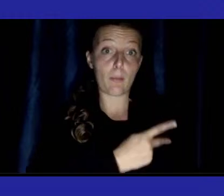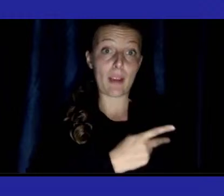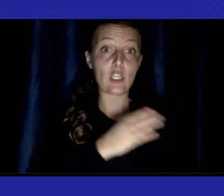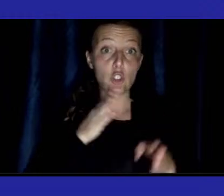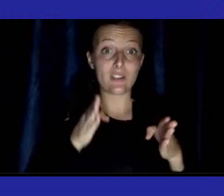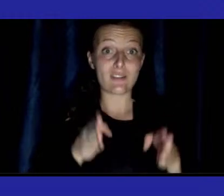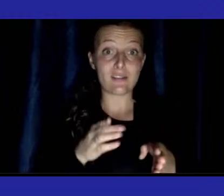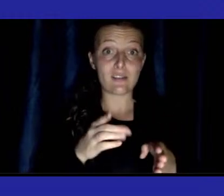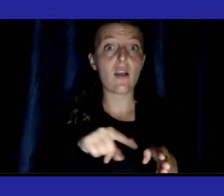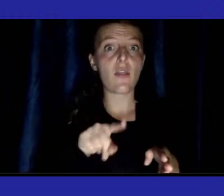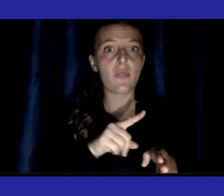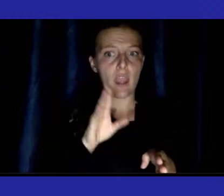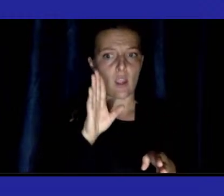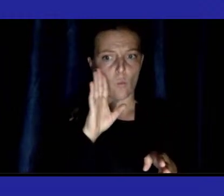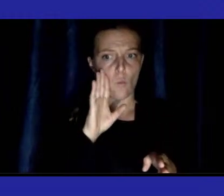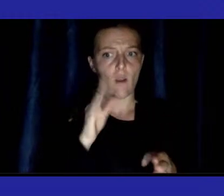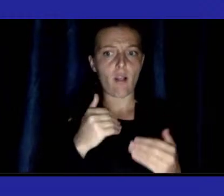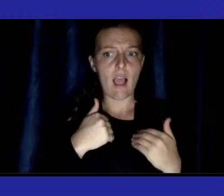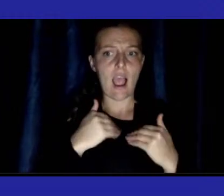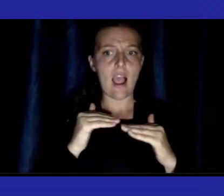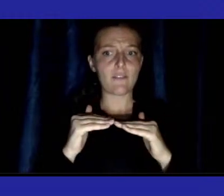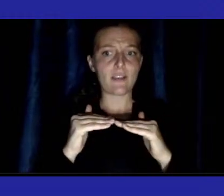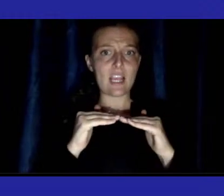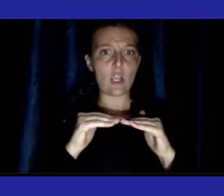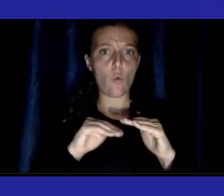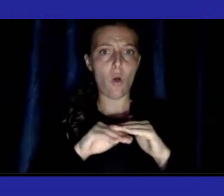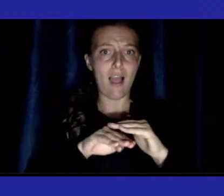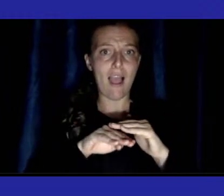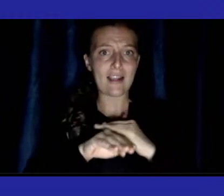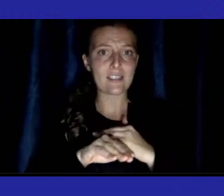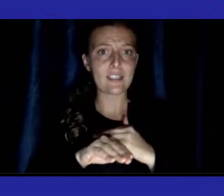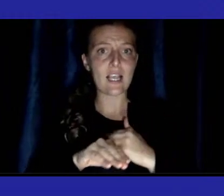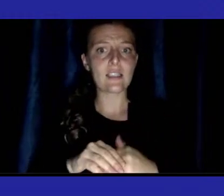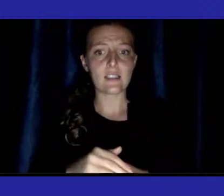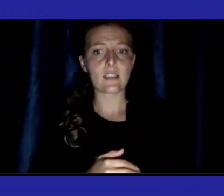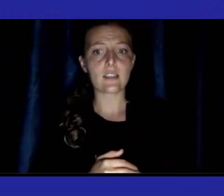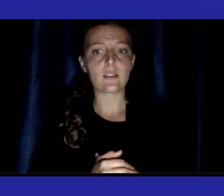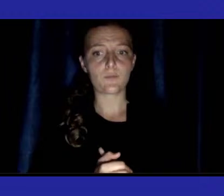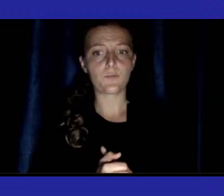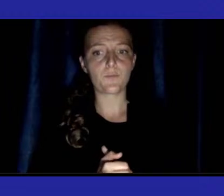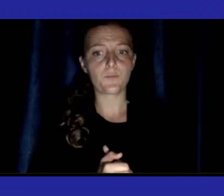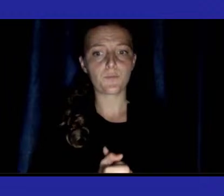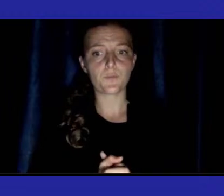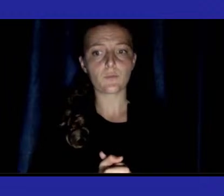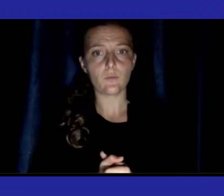that to appointments, that some shouldn't